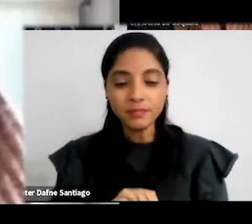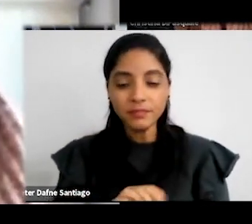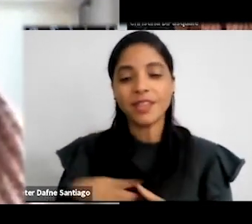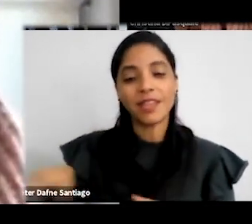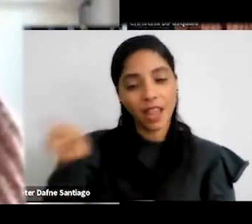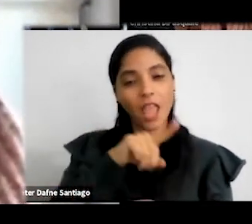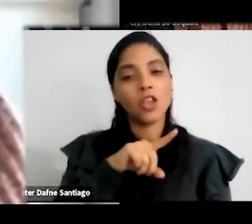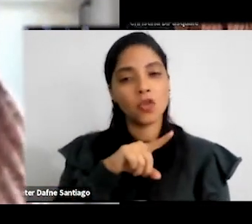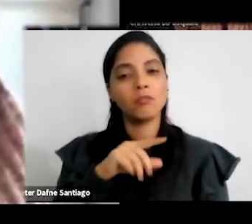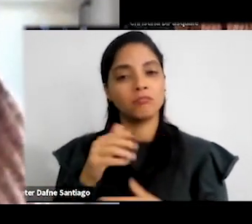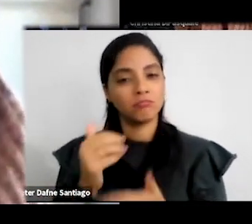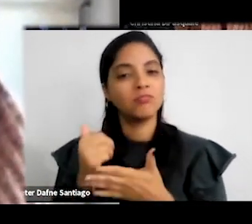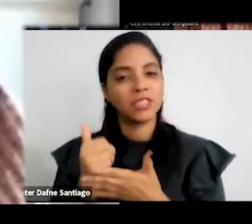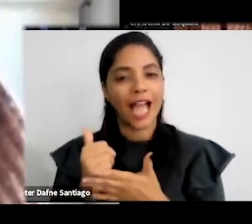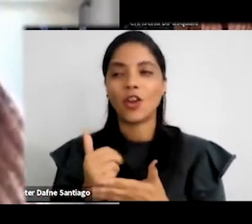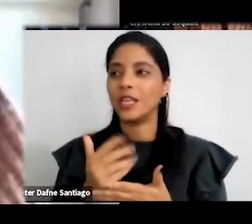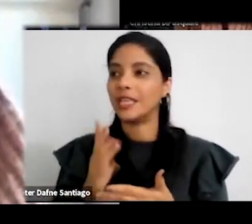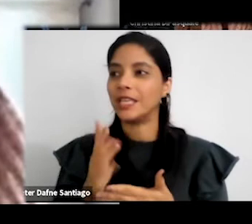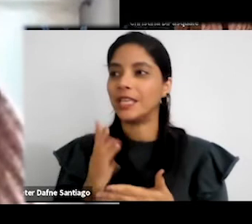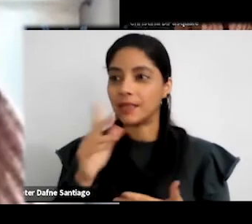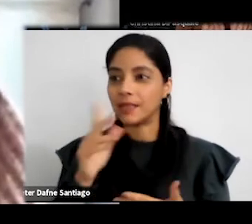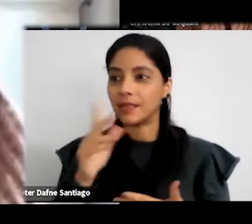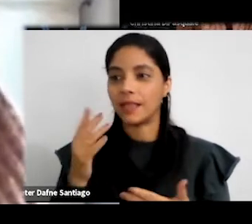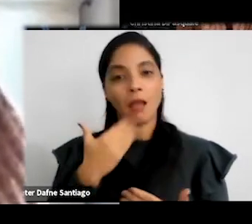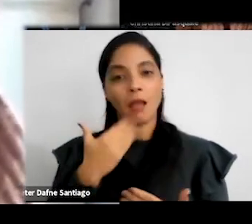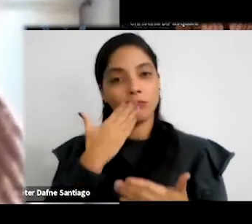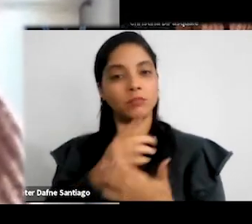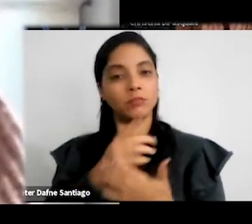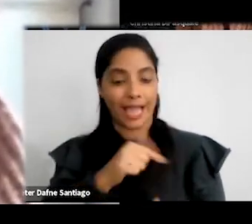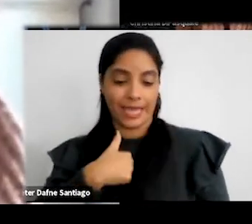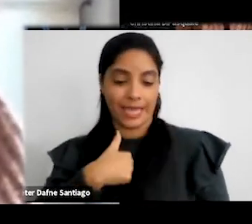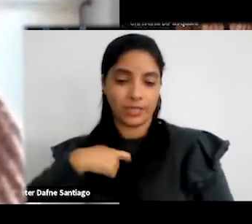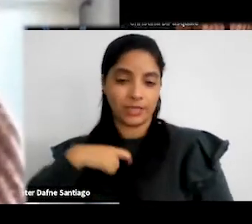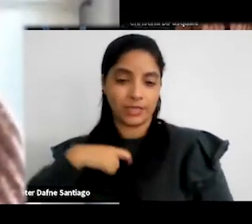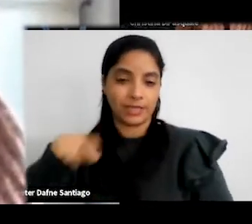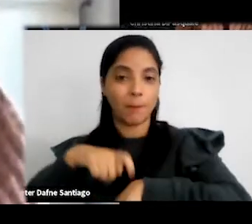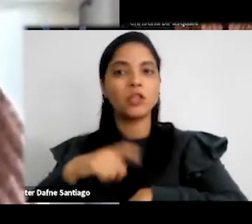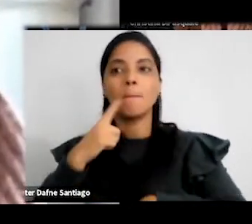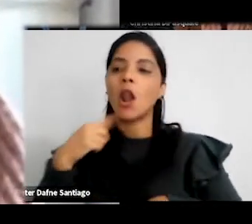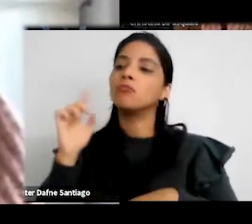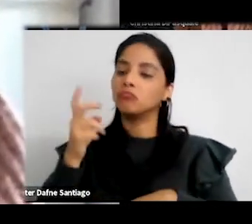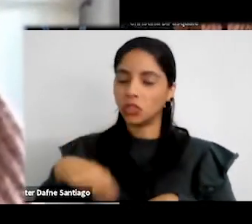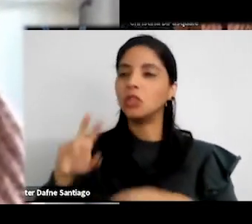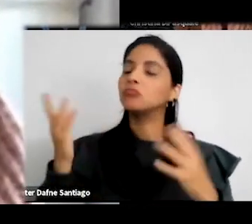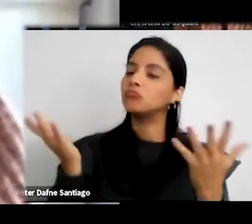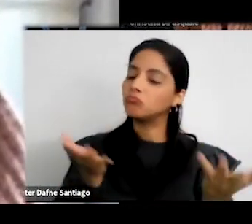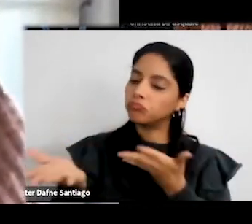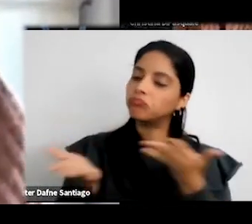wanted to during that time. But we had a lot of time for conversations, and Humberto and his wife,